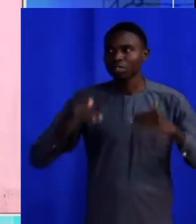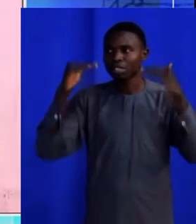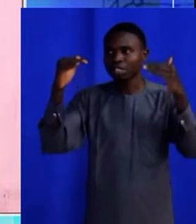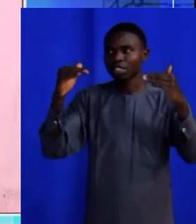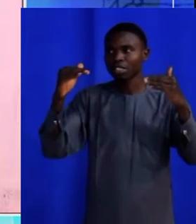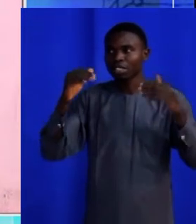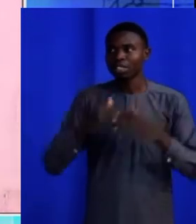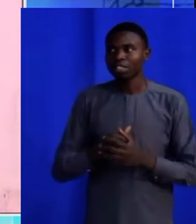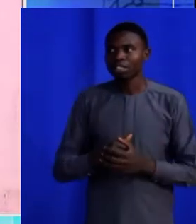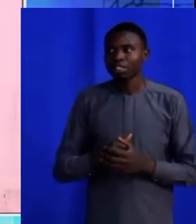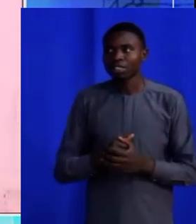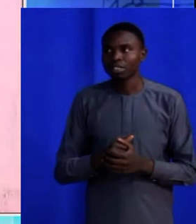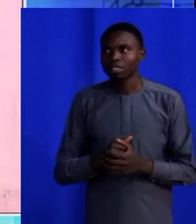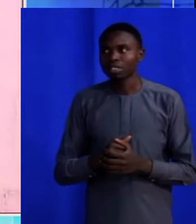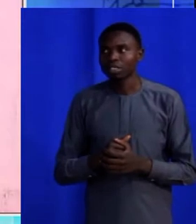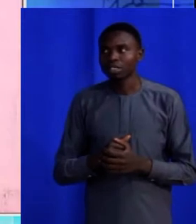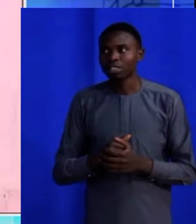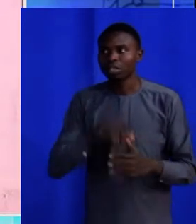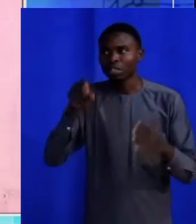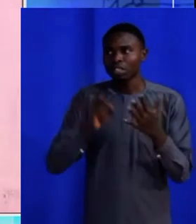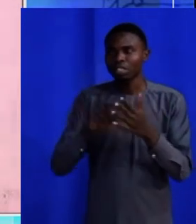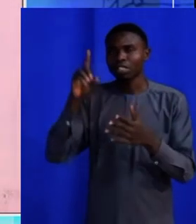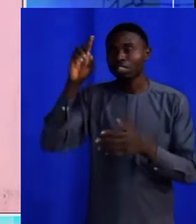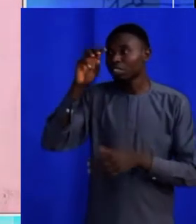Eggs, white, from poultry.